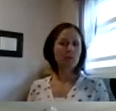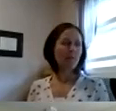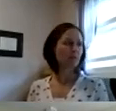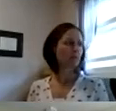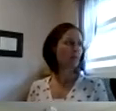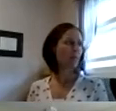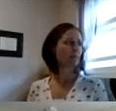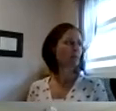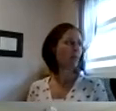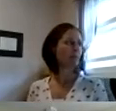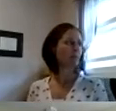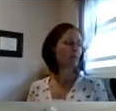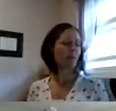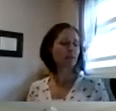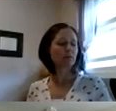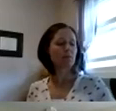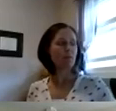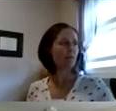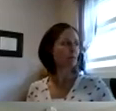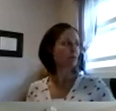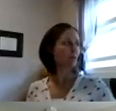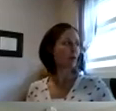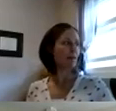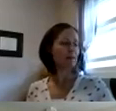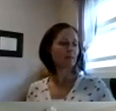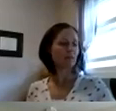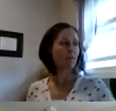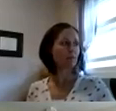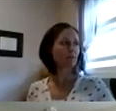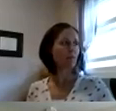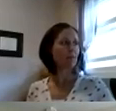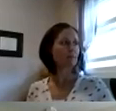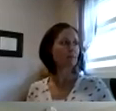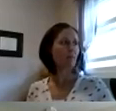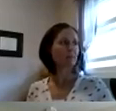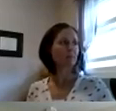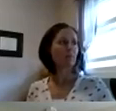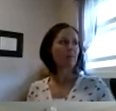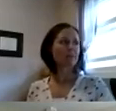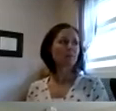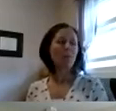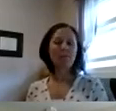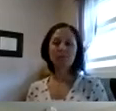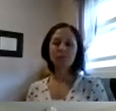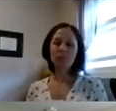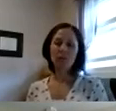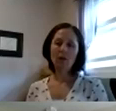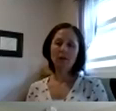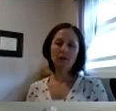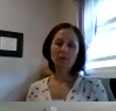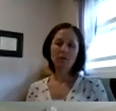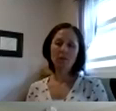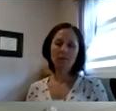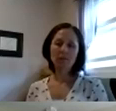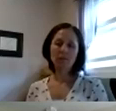bullet points, you know, just talking about creating a space for rejuvenation of ideas